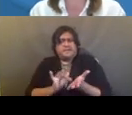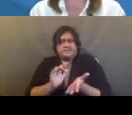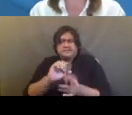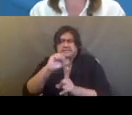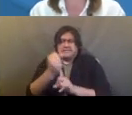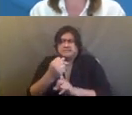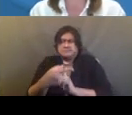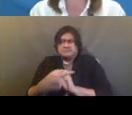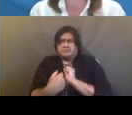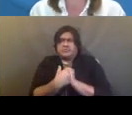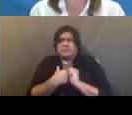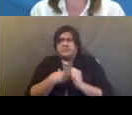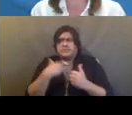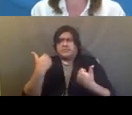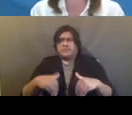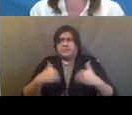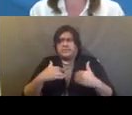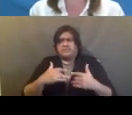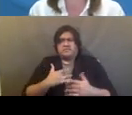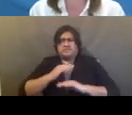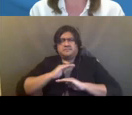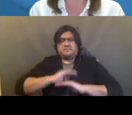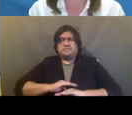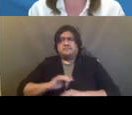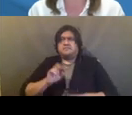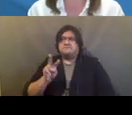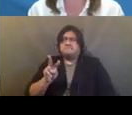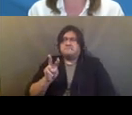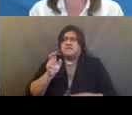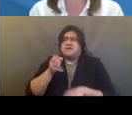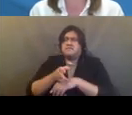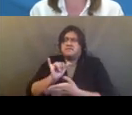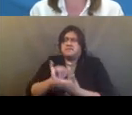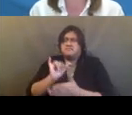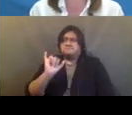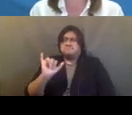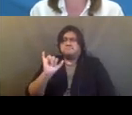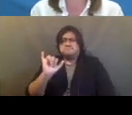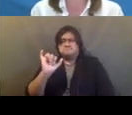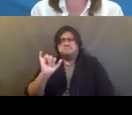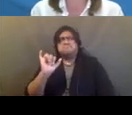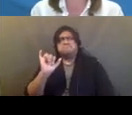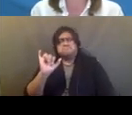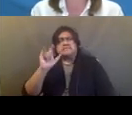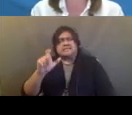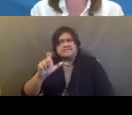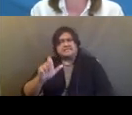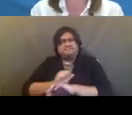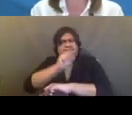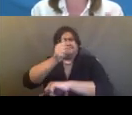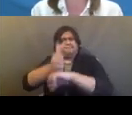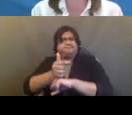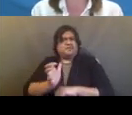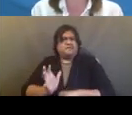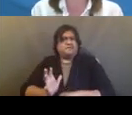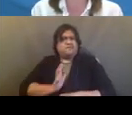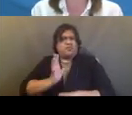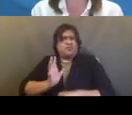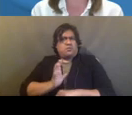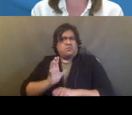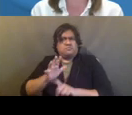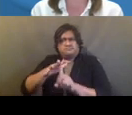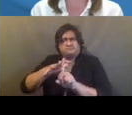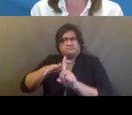clear that this needed to be formalized and findable so that we really could create a space where people knew they could come to get high